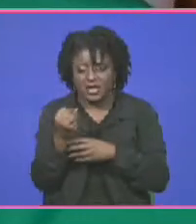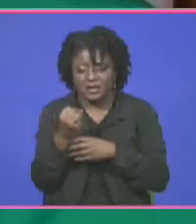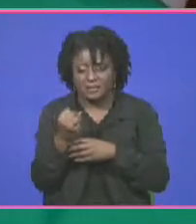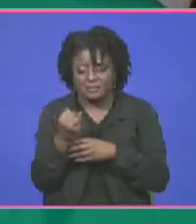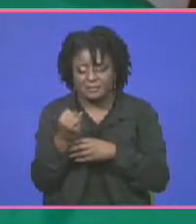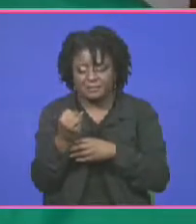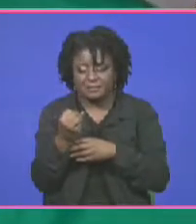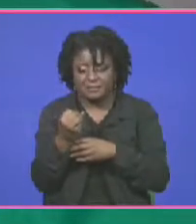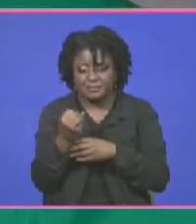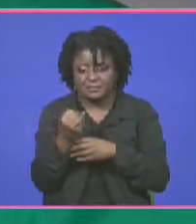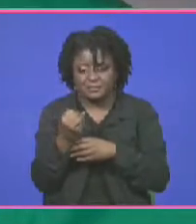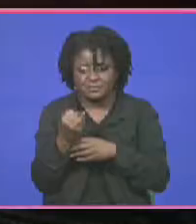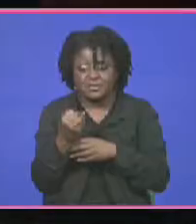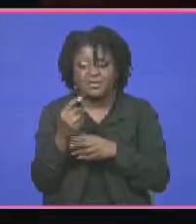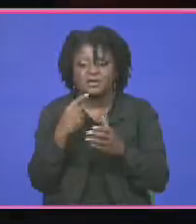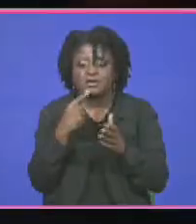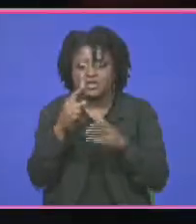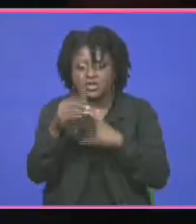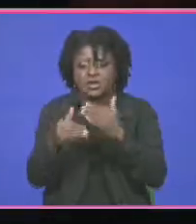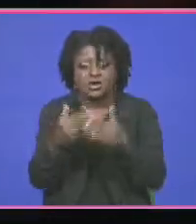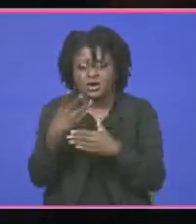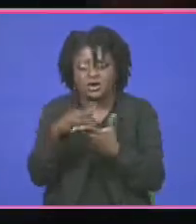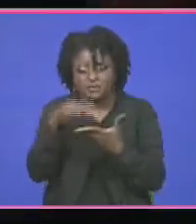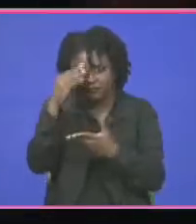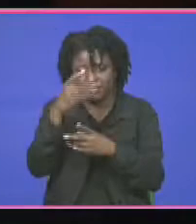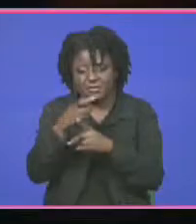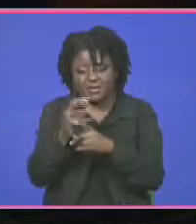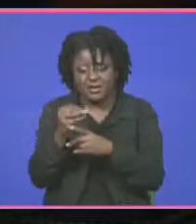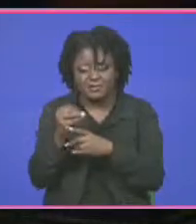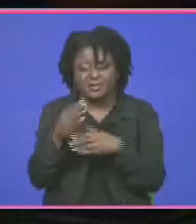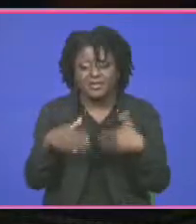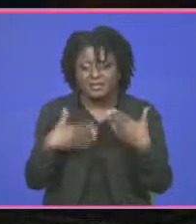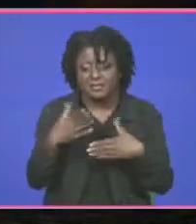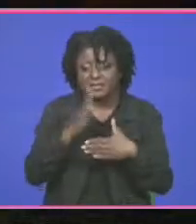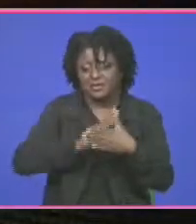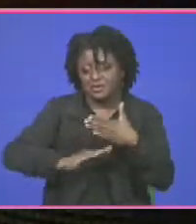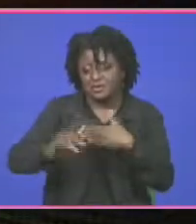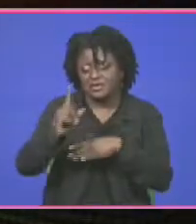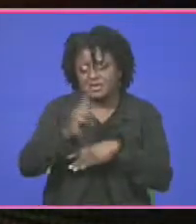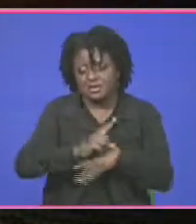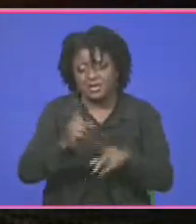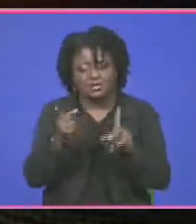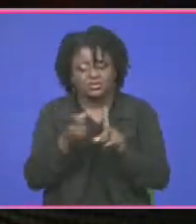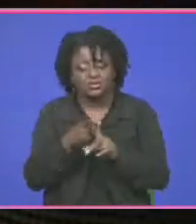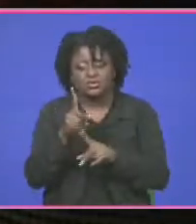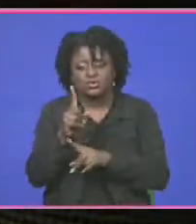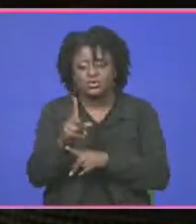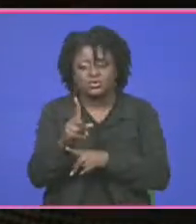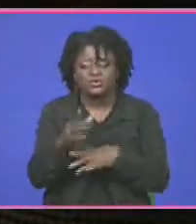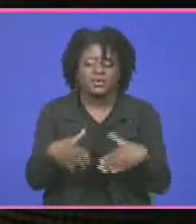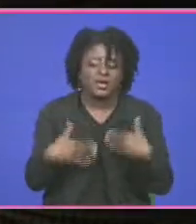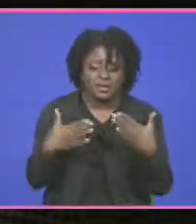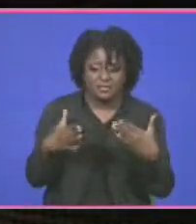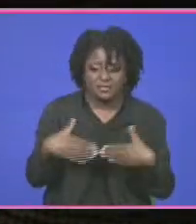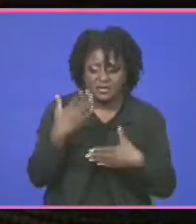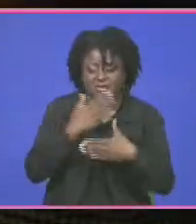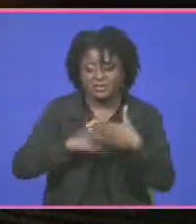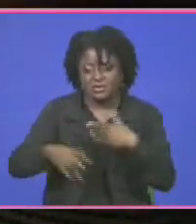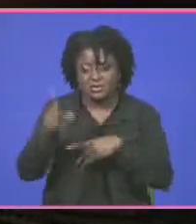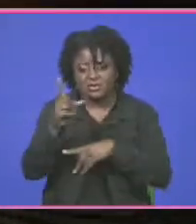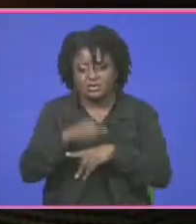them, and learn from them. Happy birthday to you. Happy